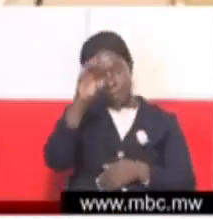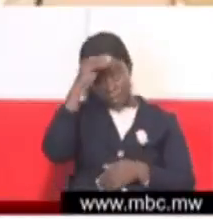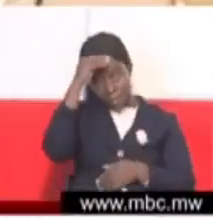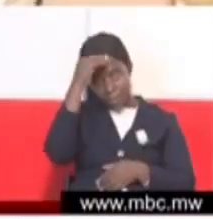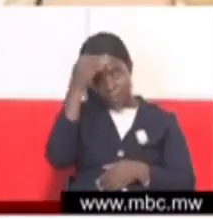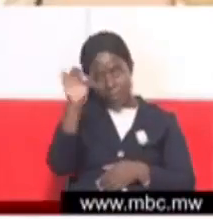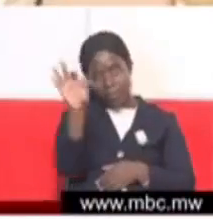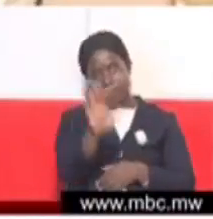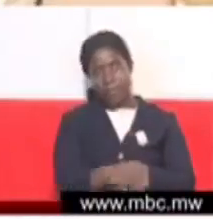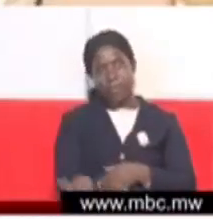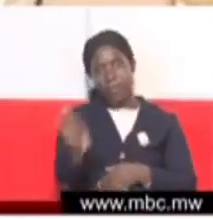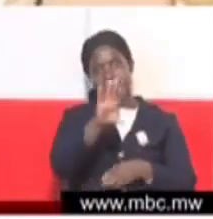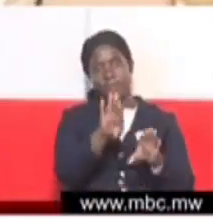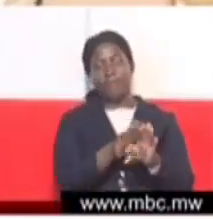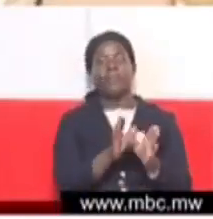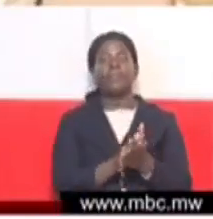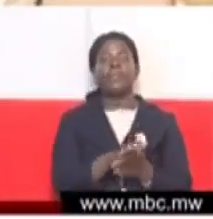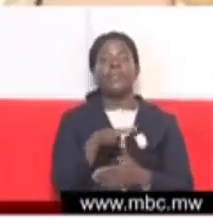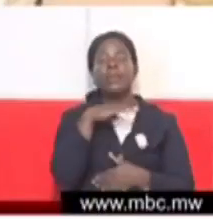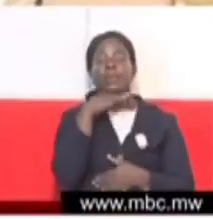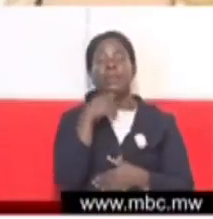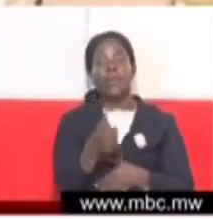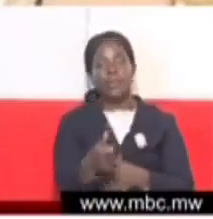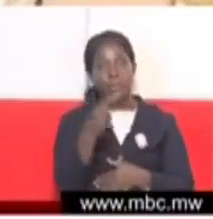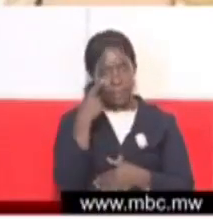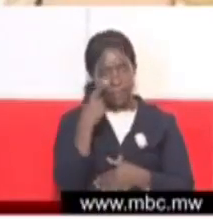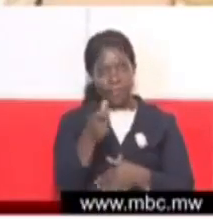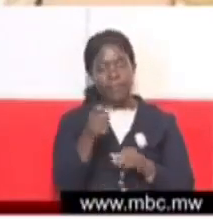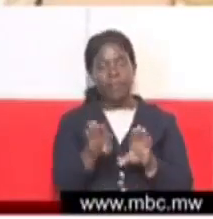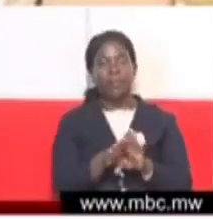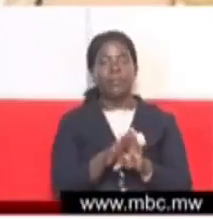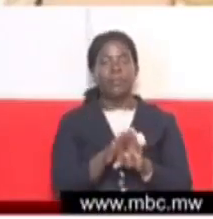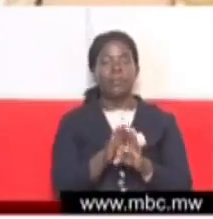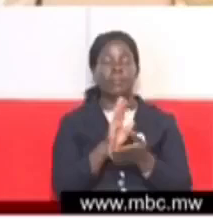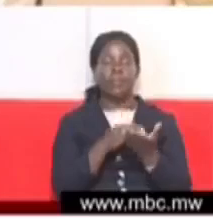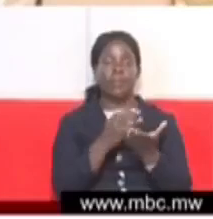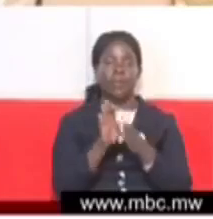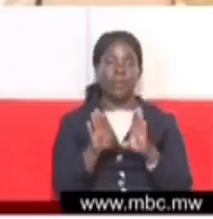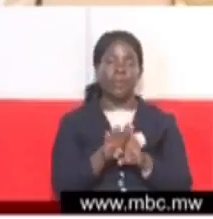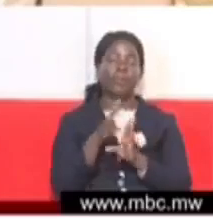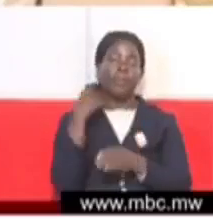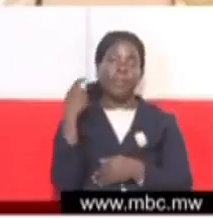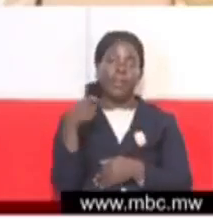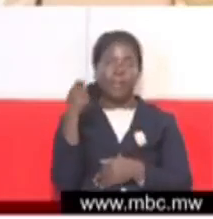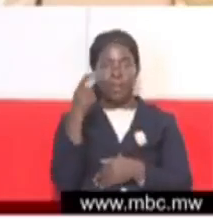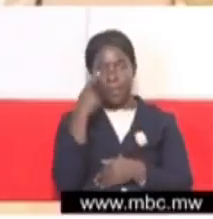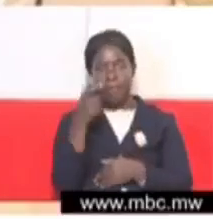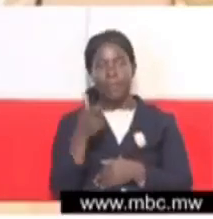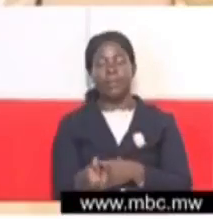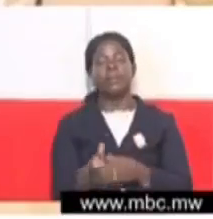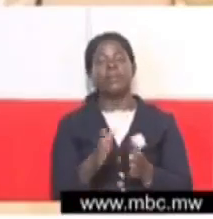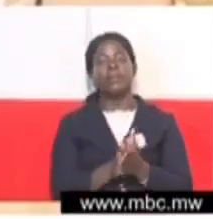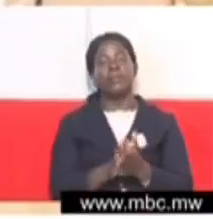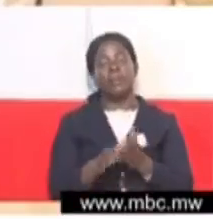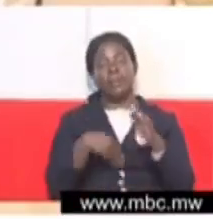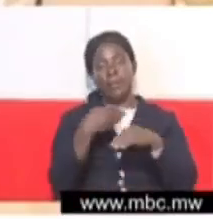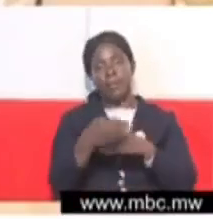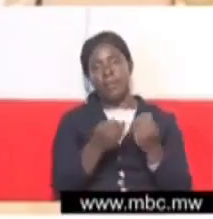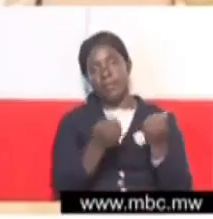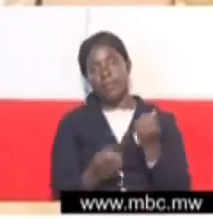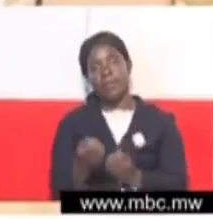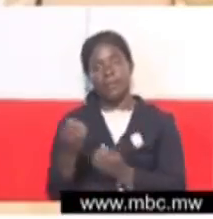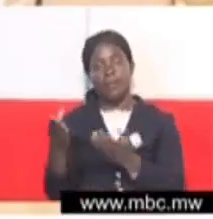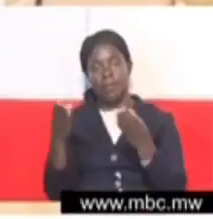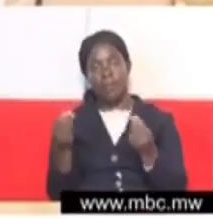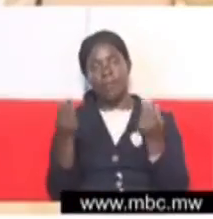initiatives that can fulfill the vision, because as the Malawi Constitution says, every child has a right to